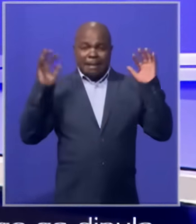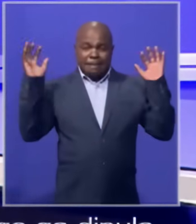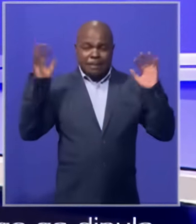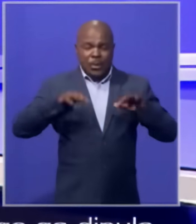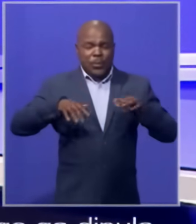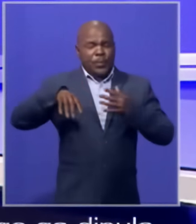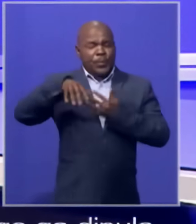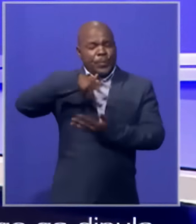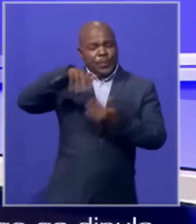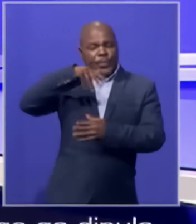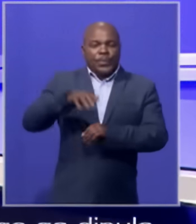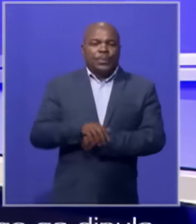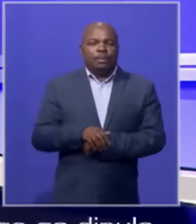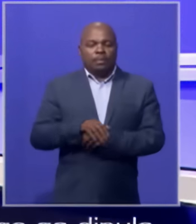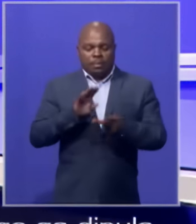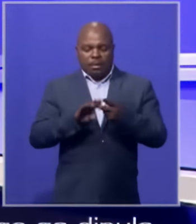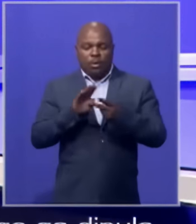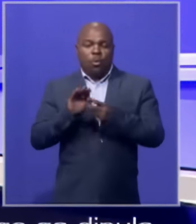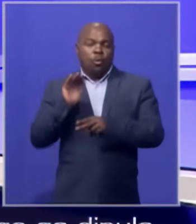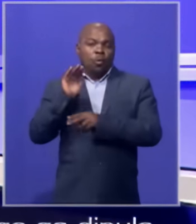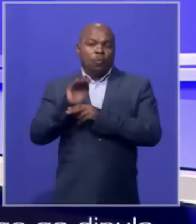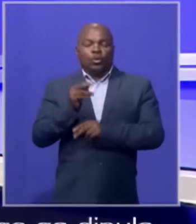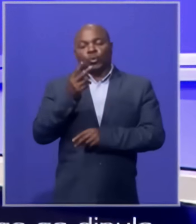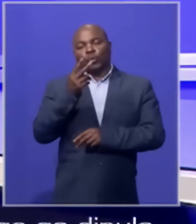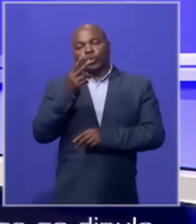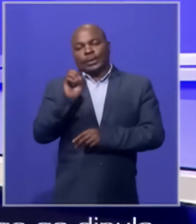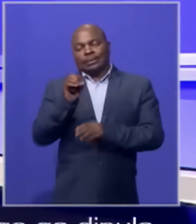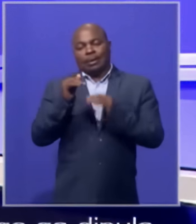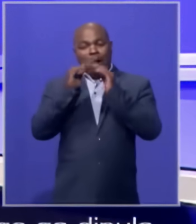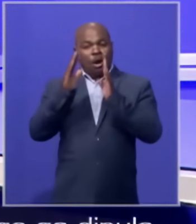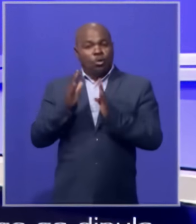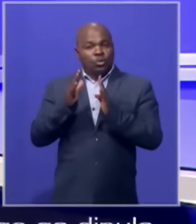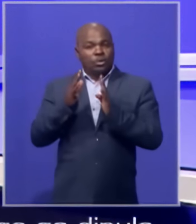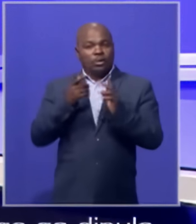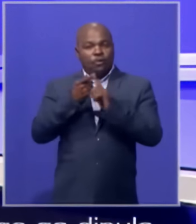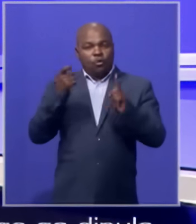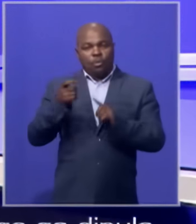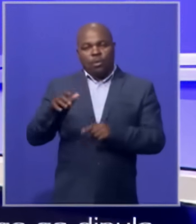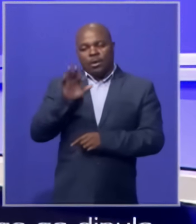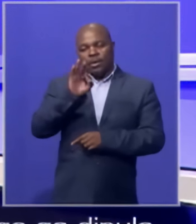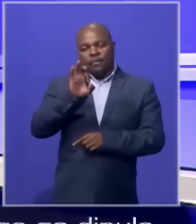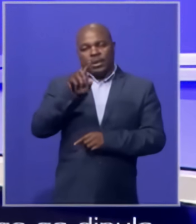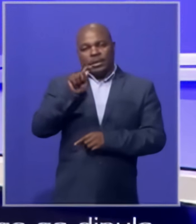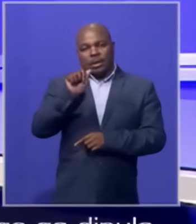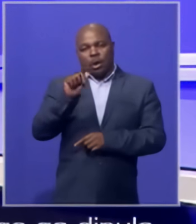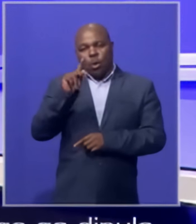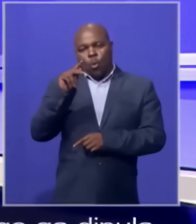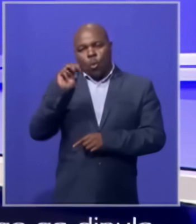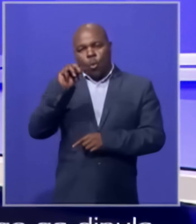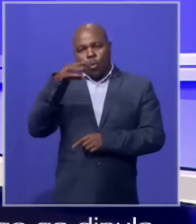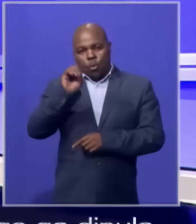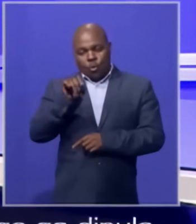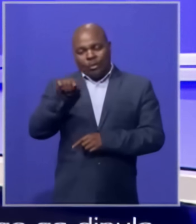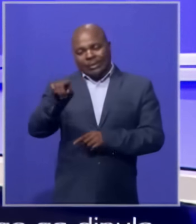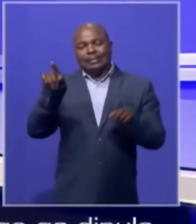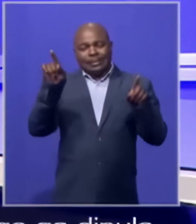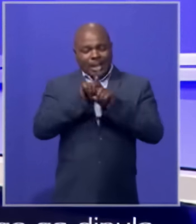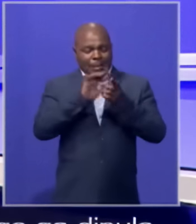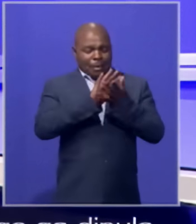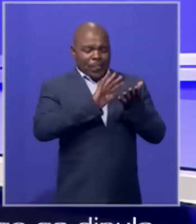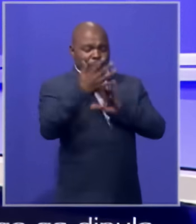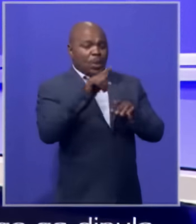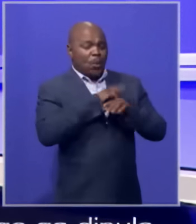madimo. Dintlo tše dingwe tše 20 ka metsaneng yeo e fapanego ka masepaleng wa selegae wa feta Kgomotubatse le tšona di sentšwe ke mafula